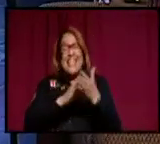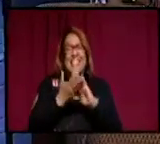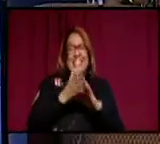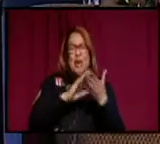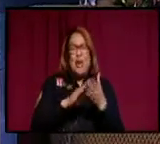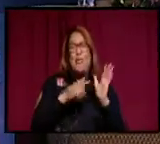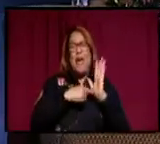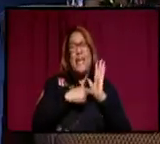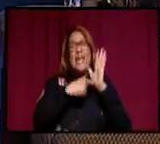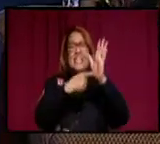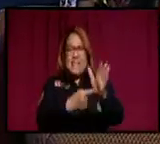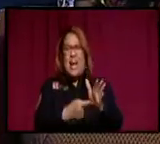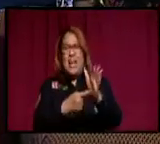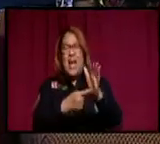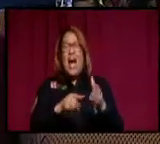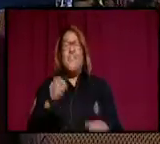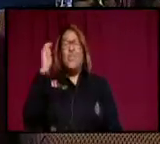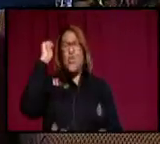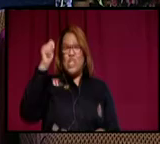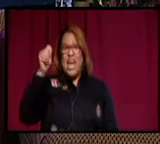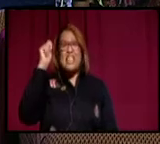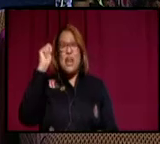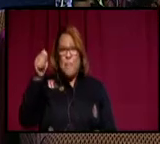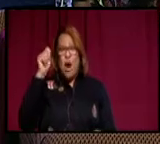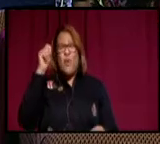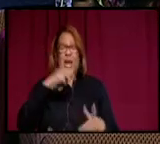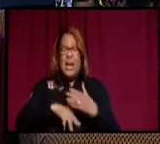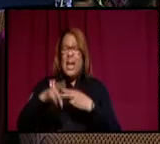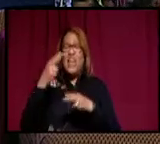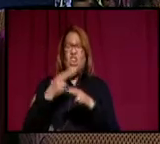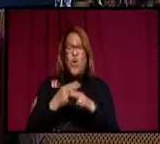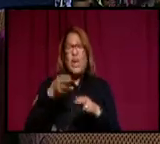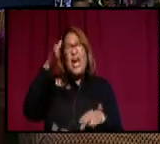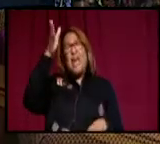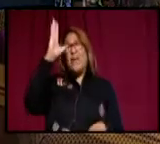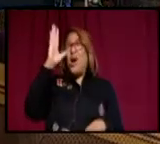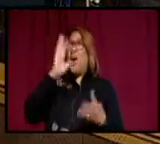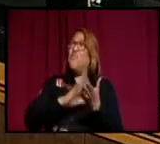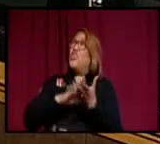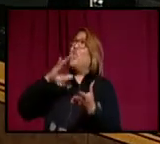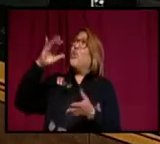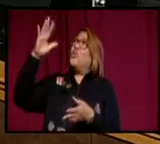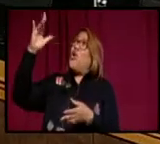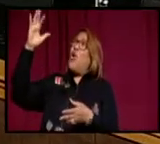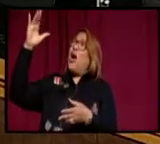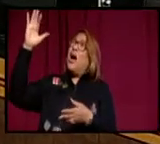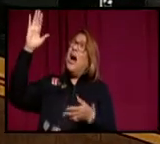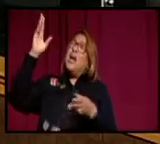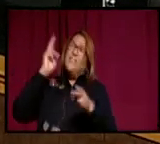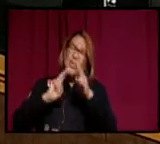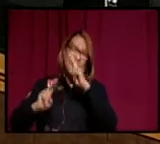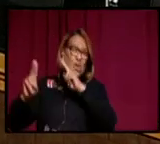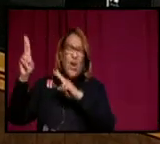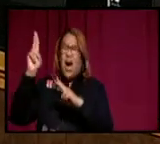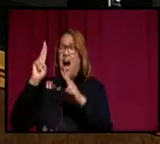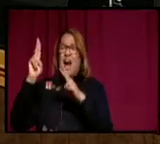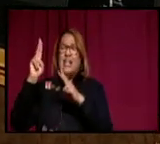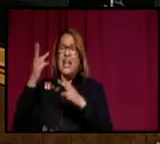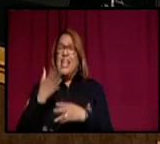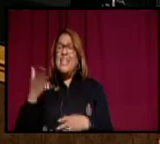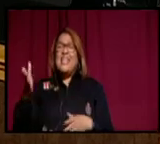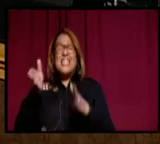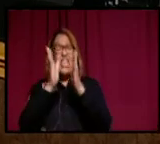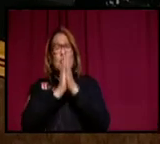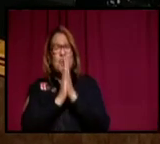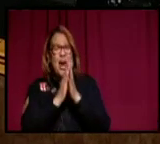an example of your testimonies in your name, God, for your glory and for your honor. These things we